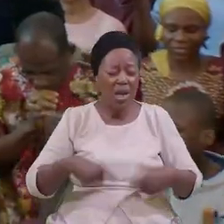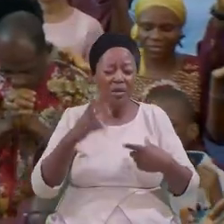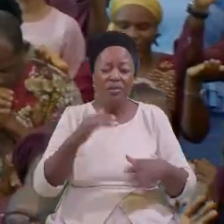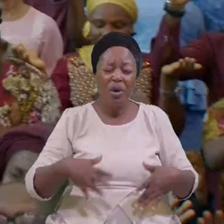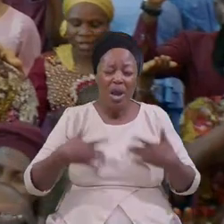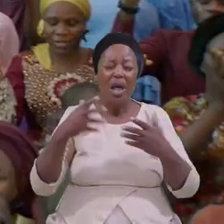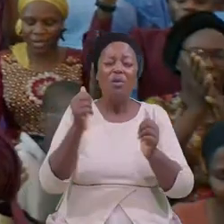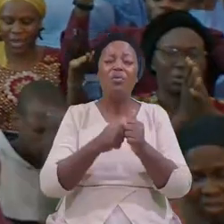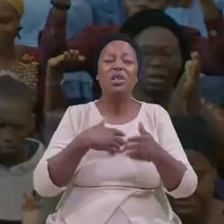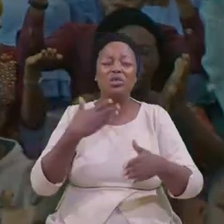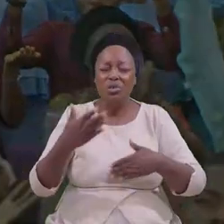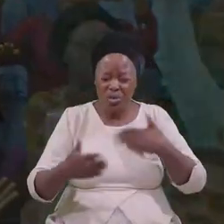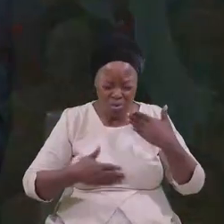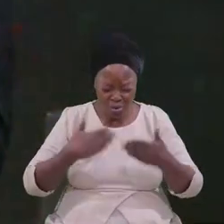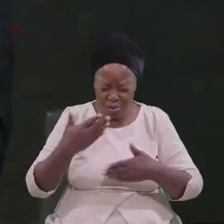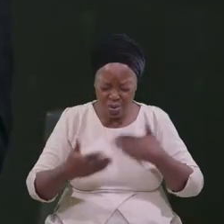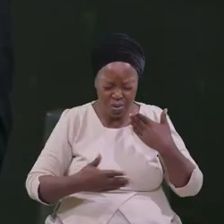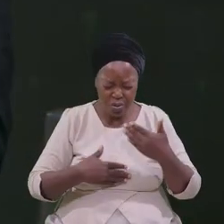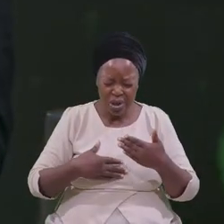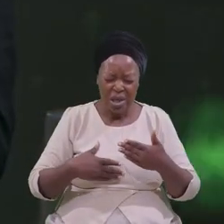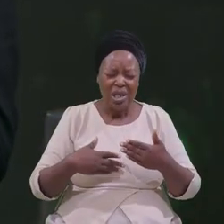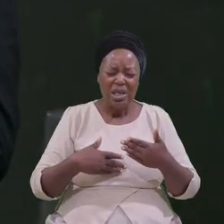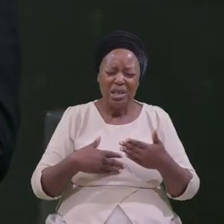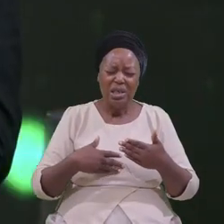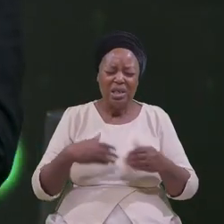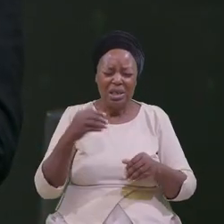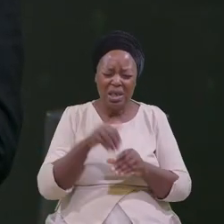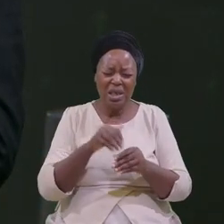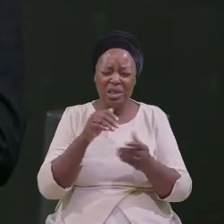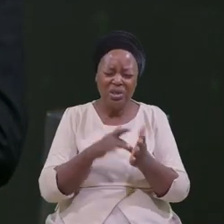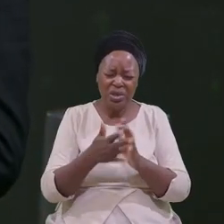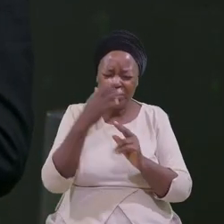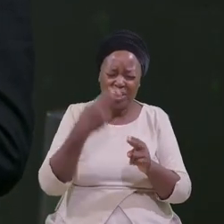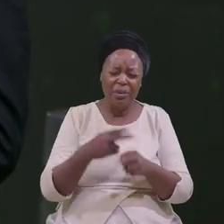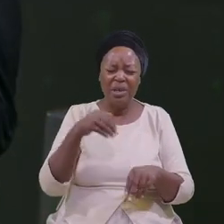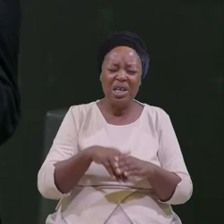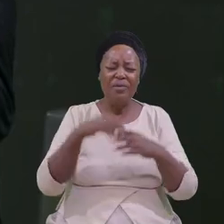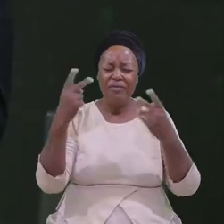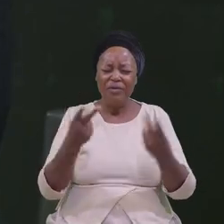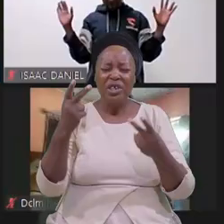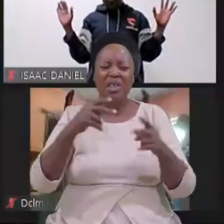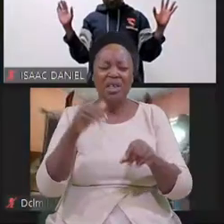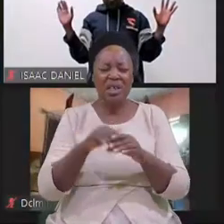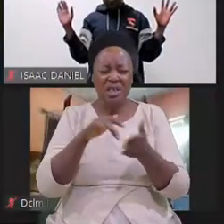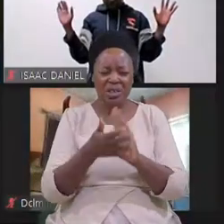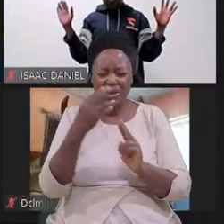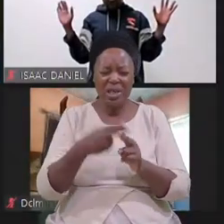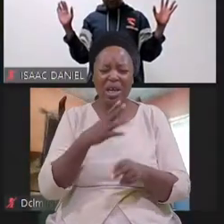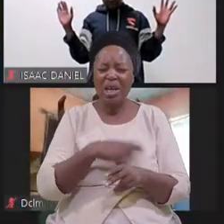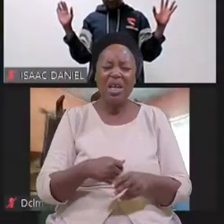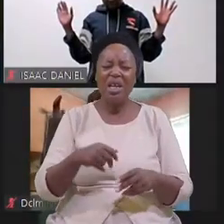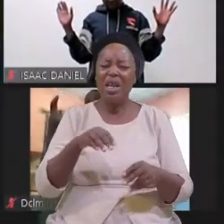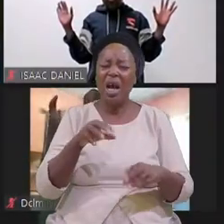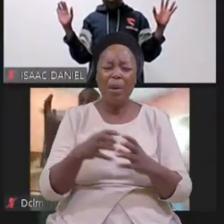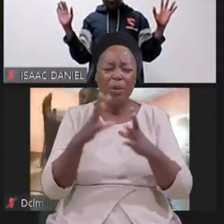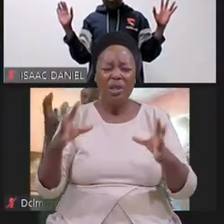in joy, in happiness, in victory, in triumph, in